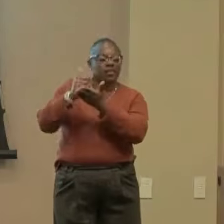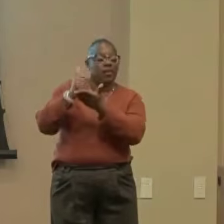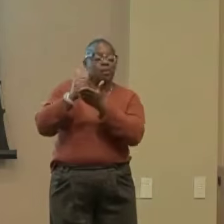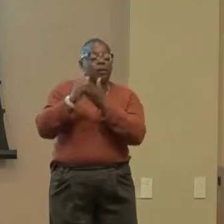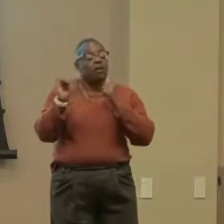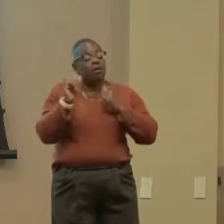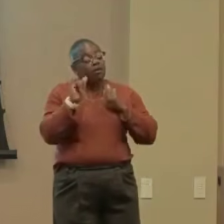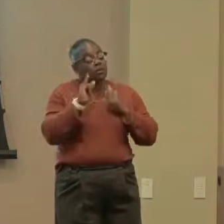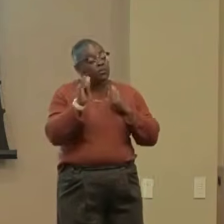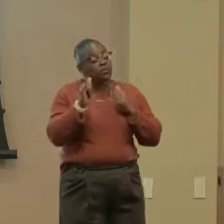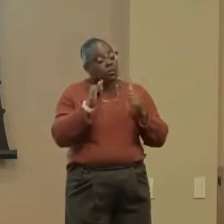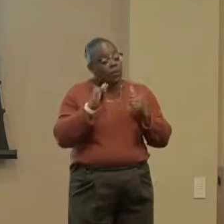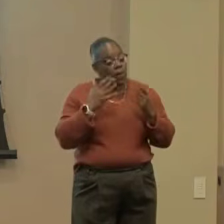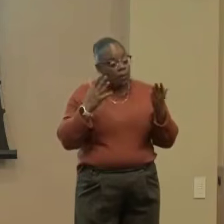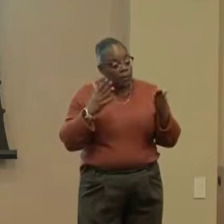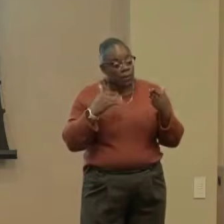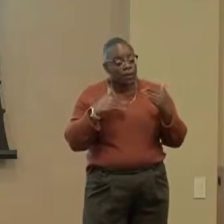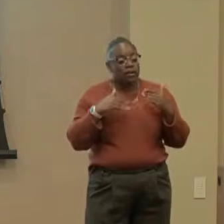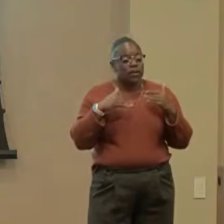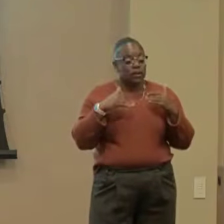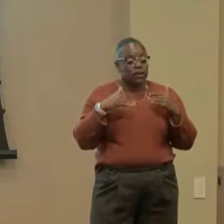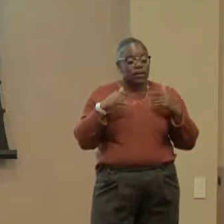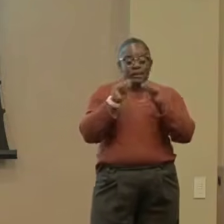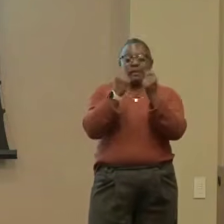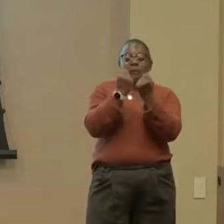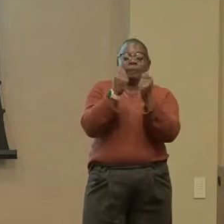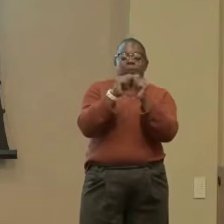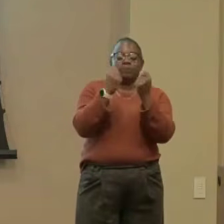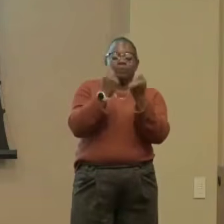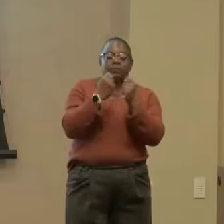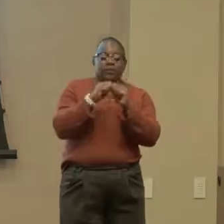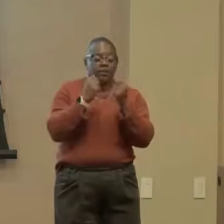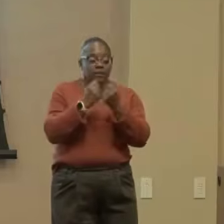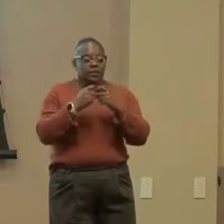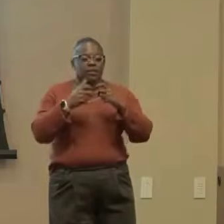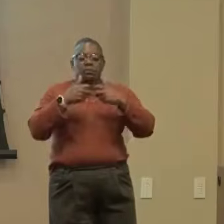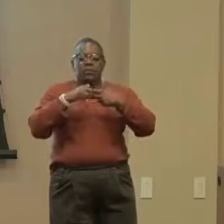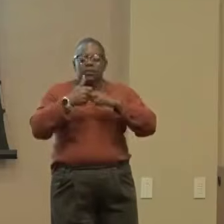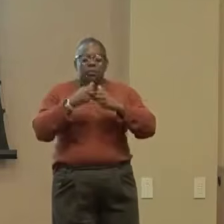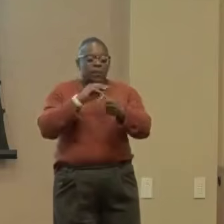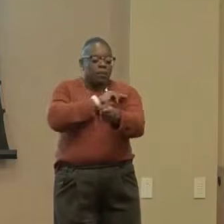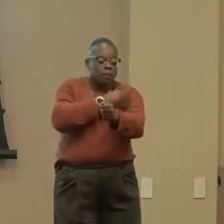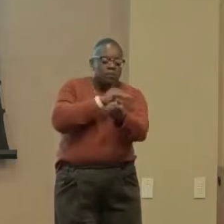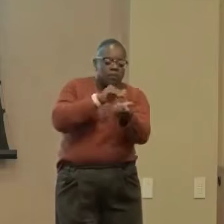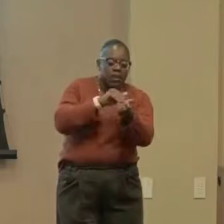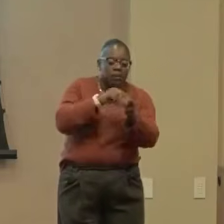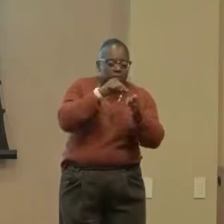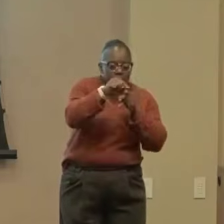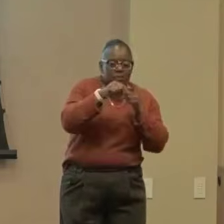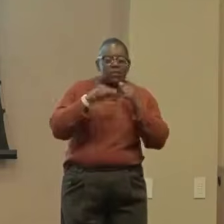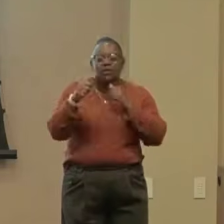that, she definitely is a big proponent of having a team, your rheumatologist, other specialties, and she's had to learn that